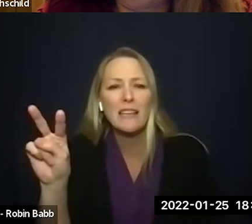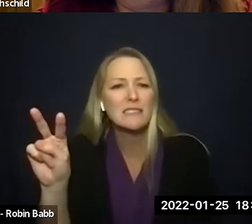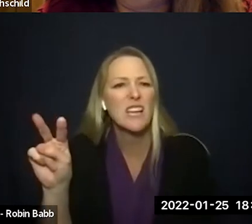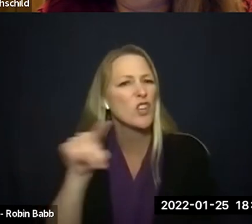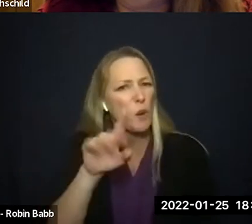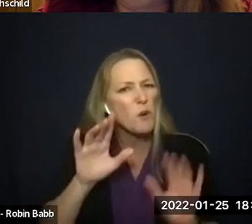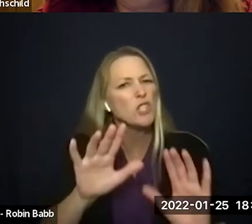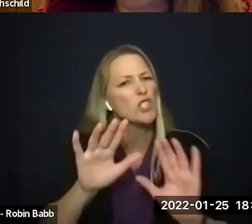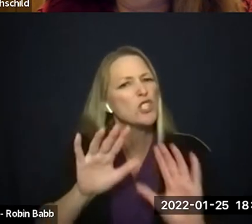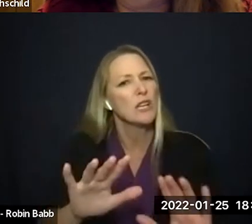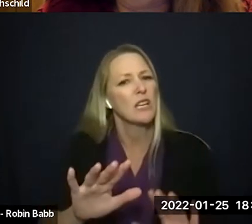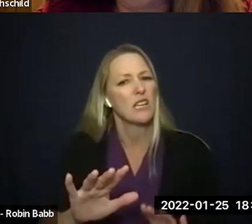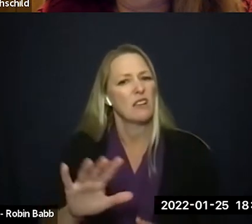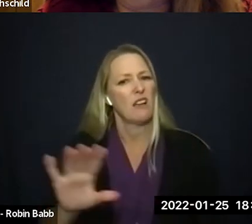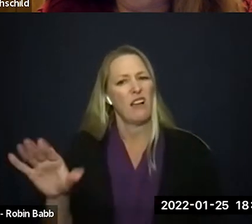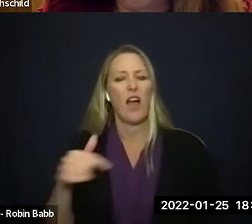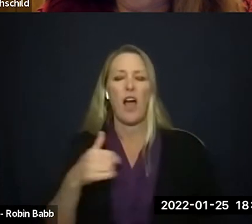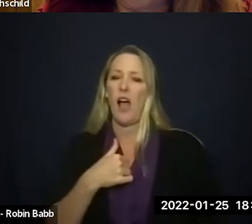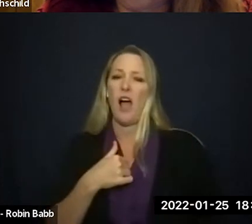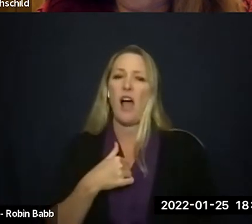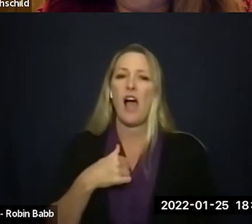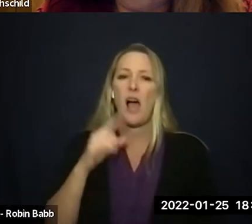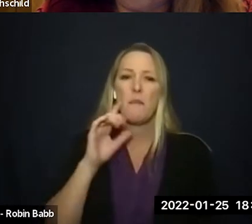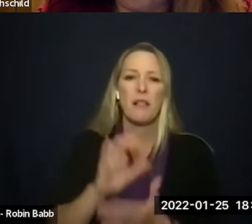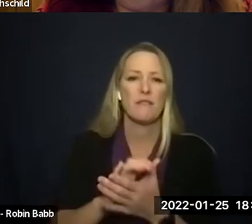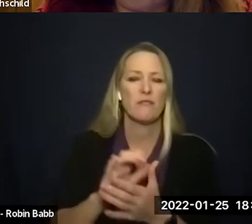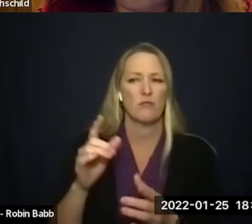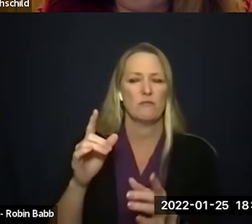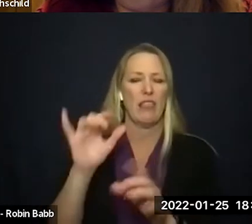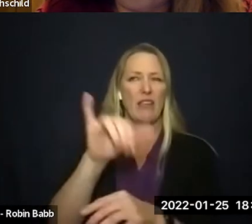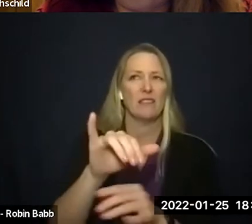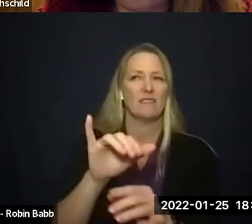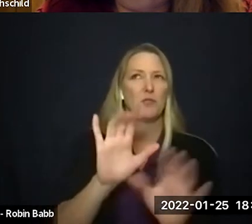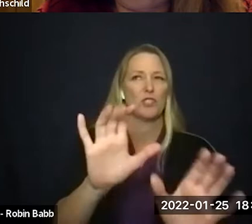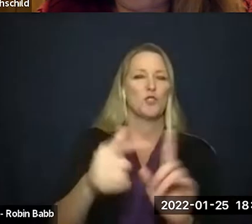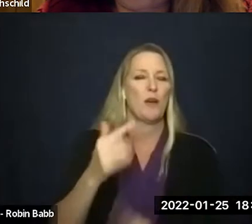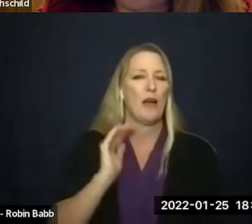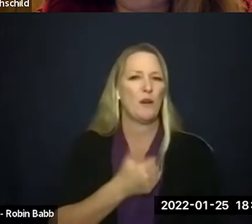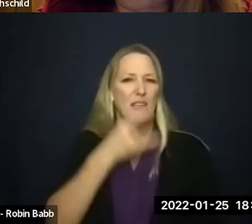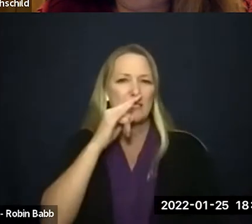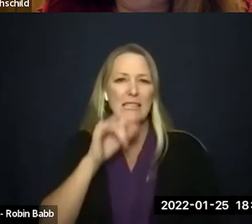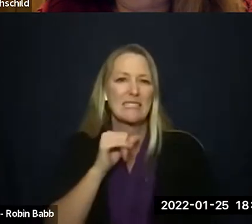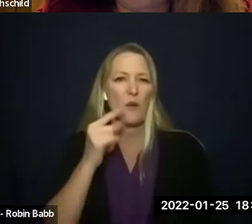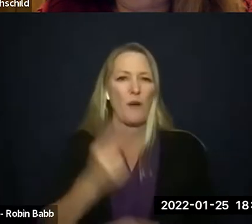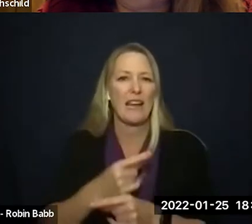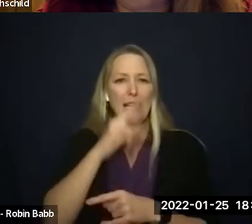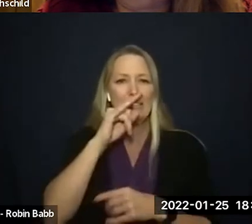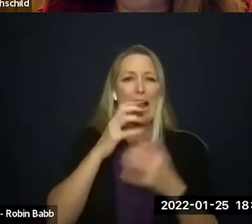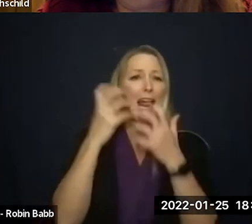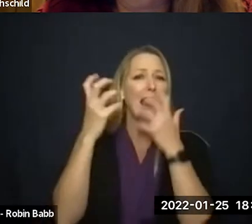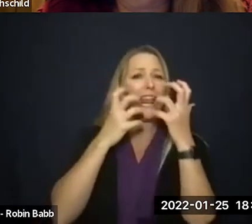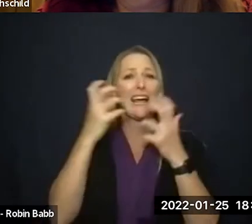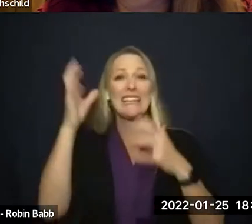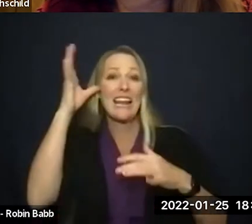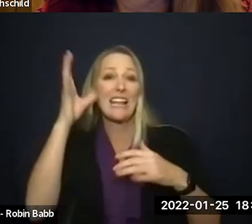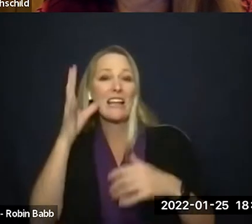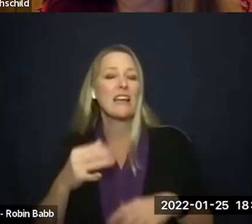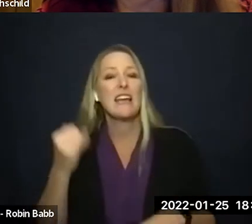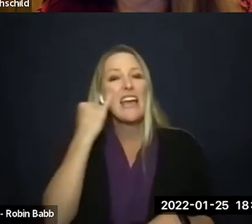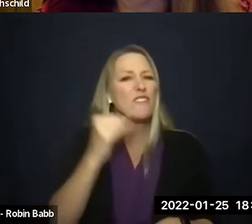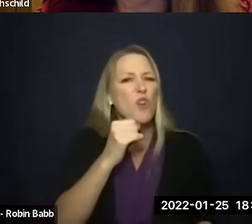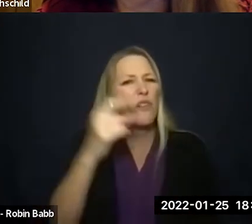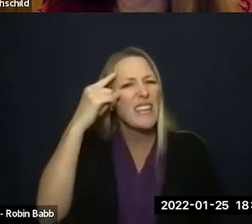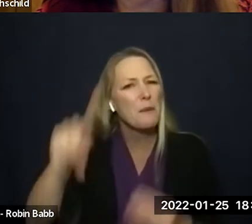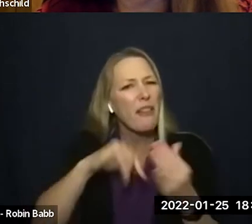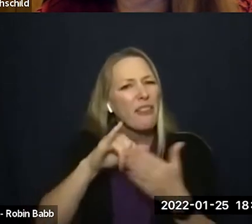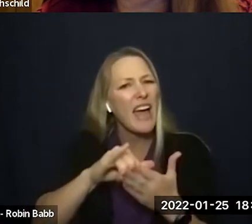pushing everything that under to our kids and that's really not right because if you don't think about that if